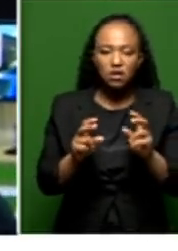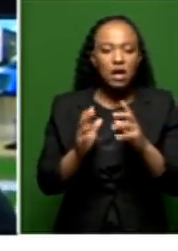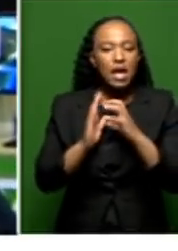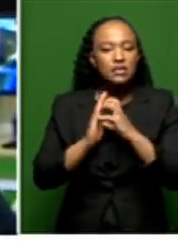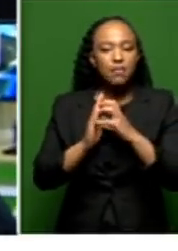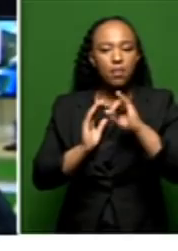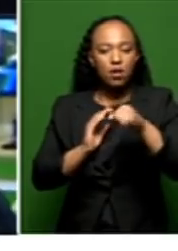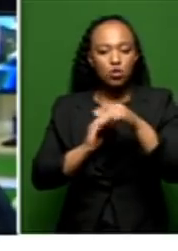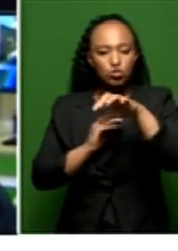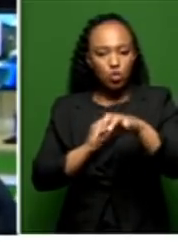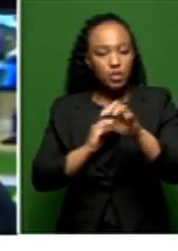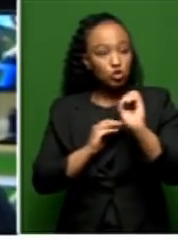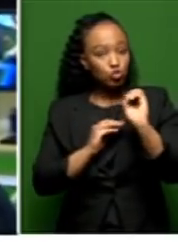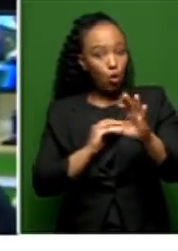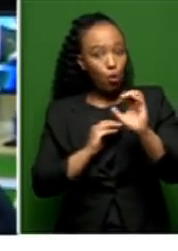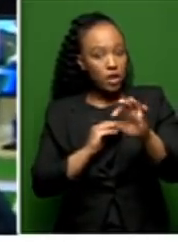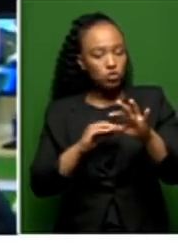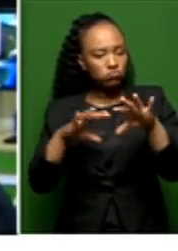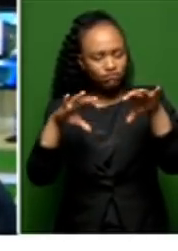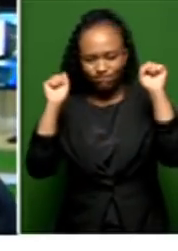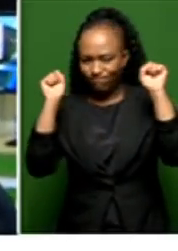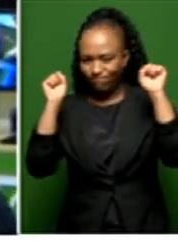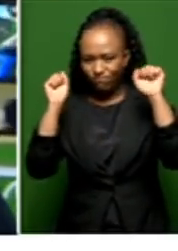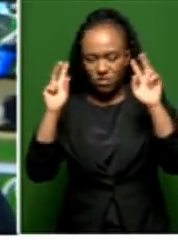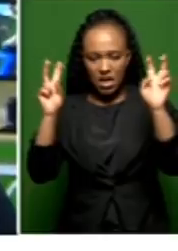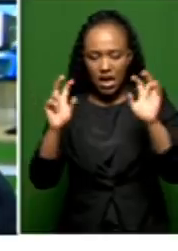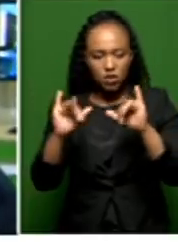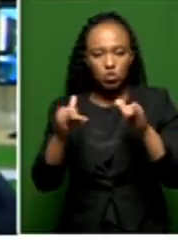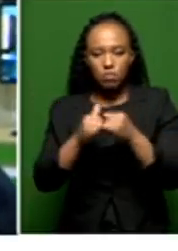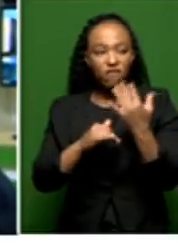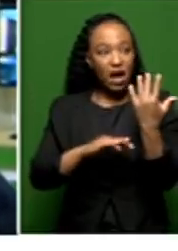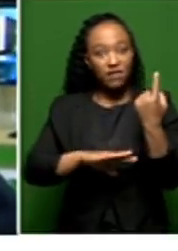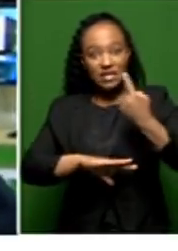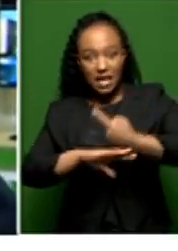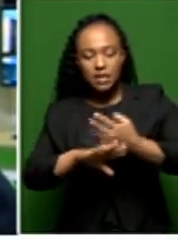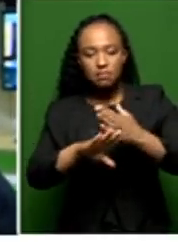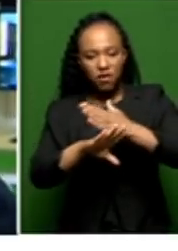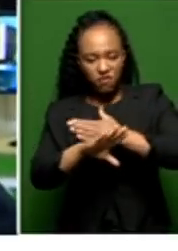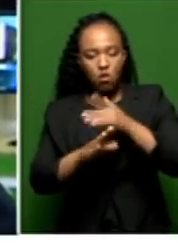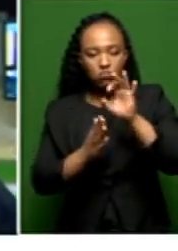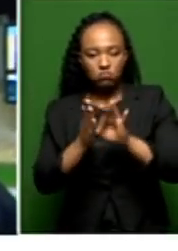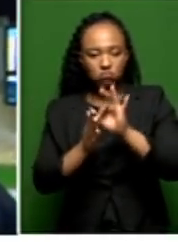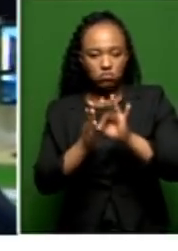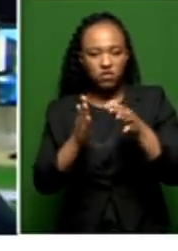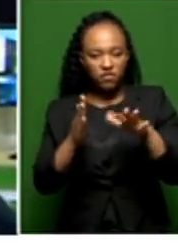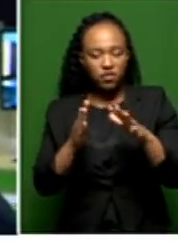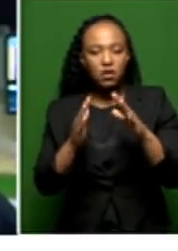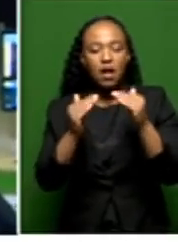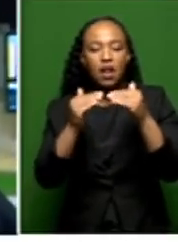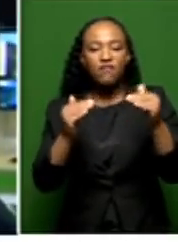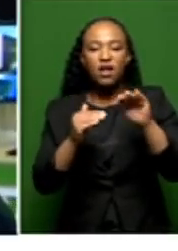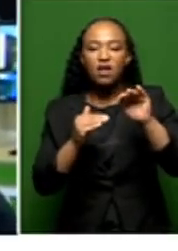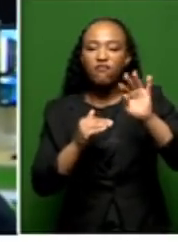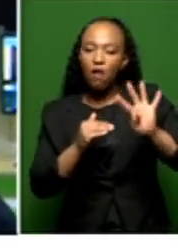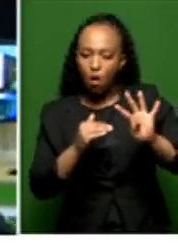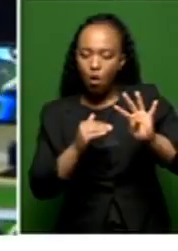instance, Soweto, it was a complete blackout by Eskom. 5 days before the election, they were instituting stage 4 load